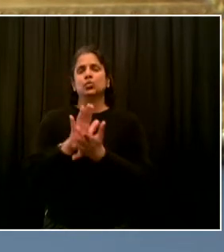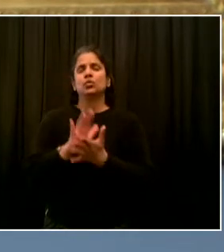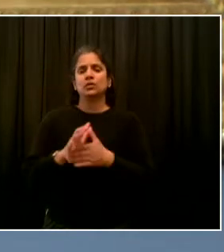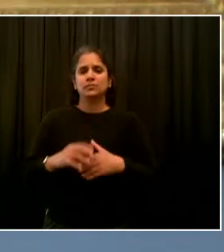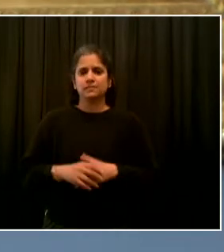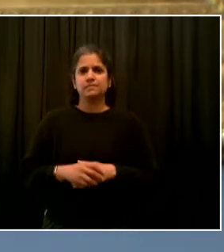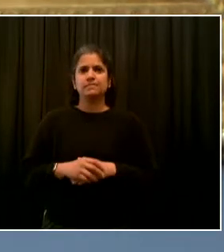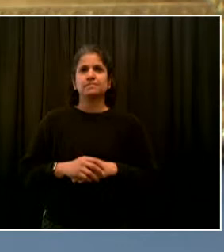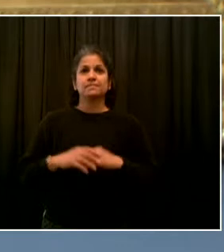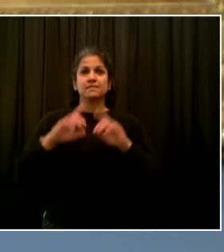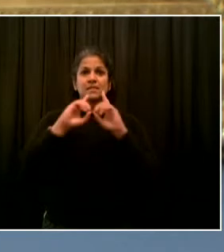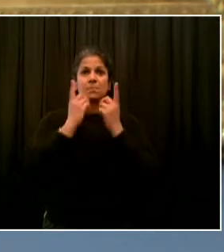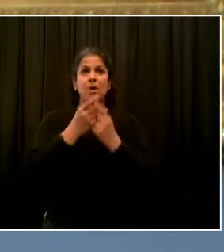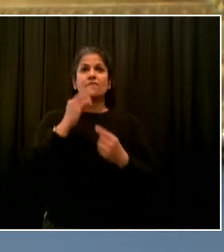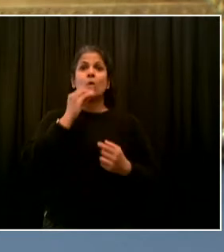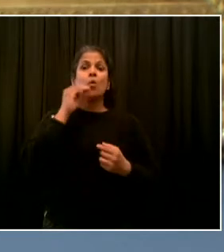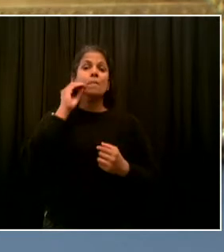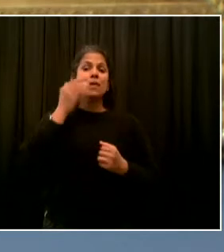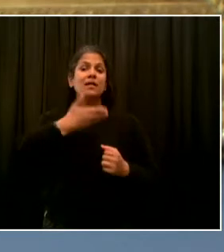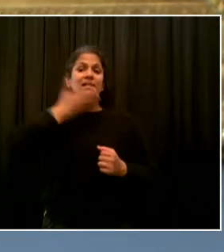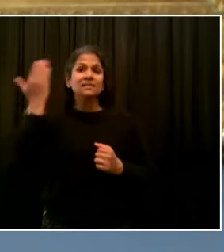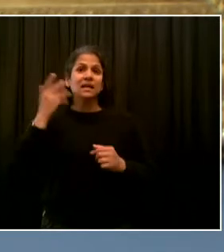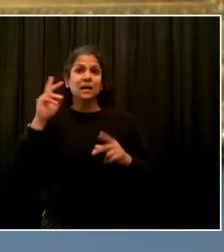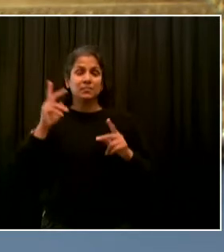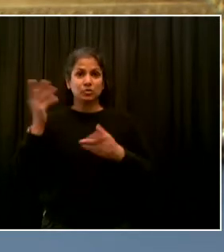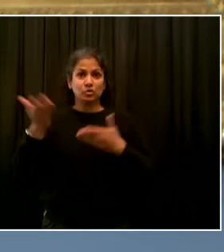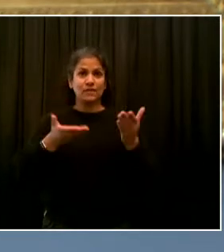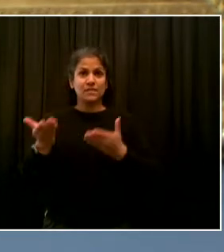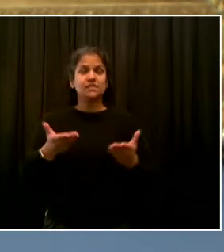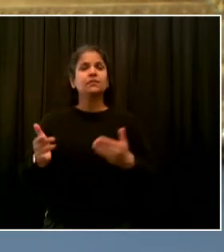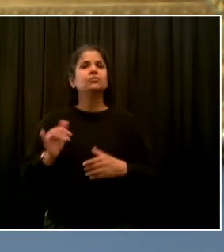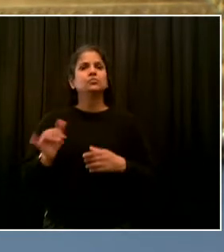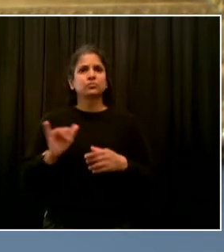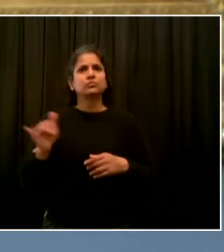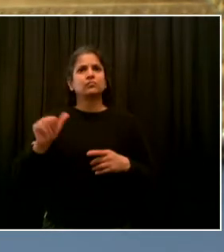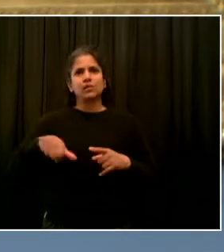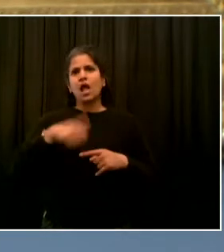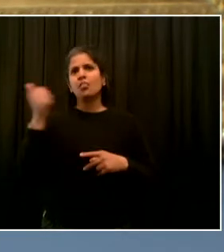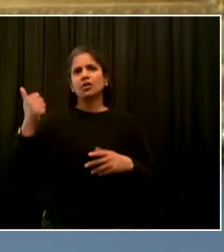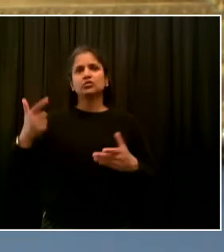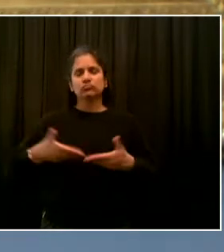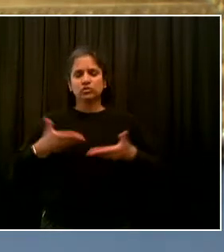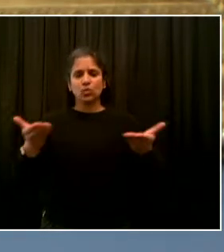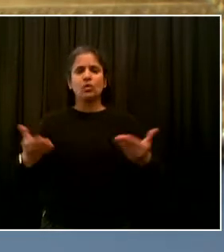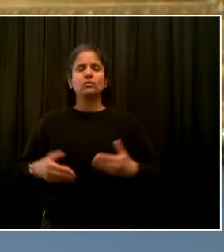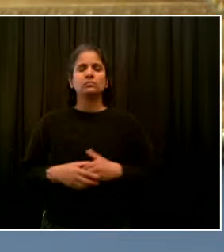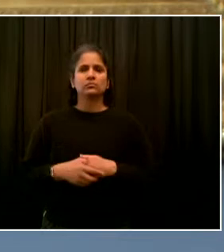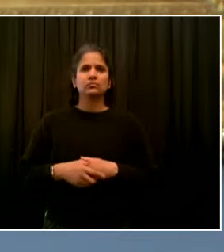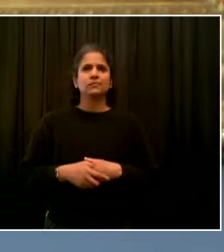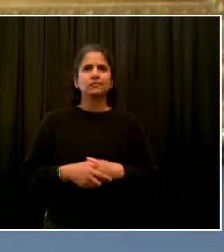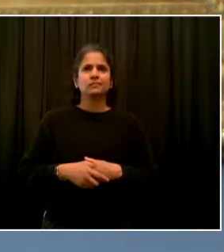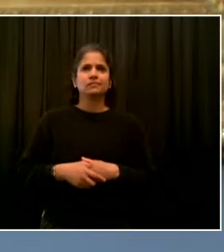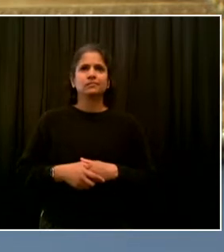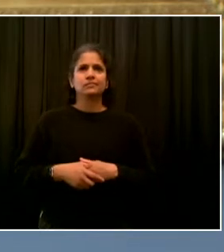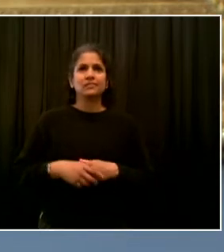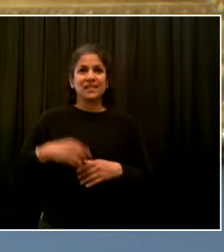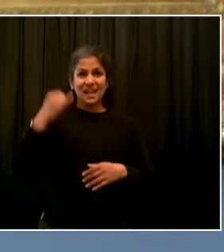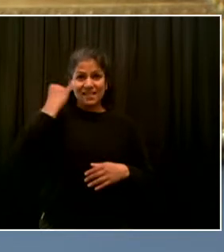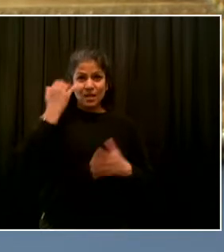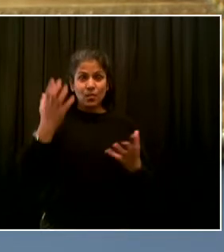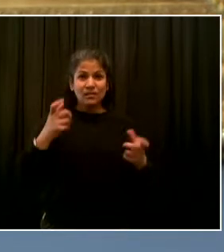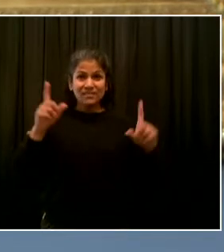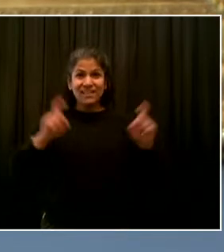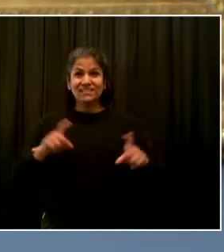Services, and our brick-and-mortar testing sites. To find a site near you where we have home tests, you can call 311, or you can go to